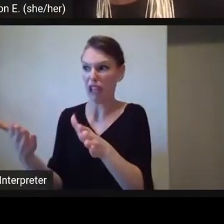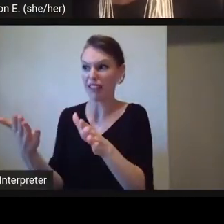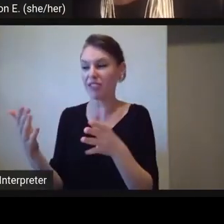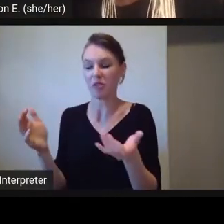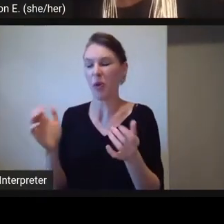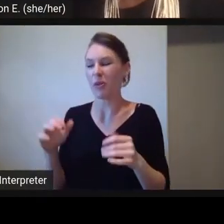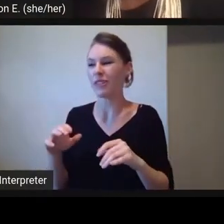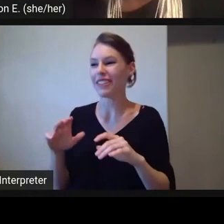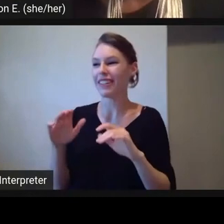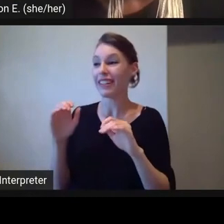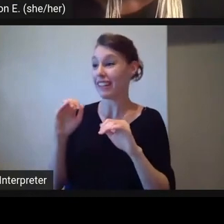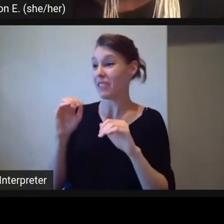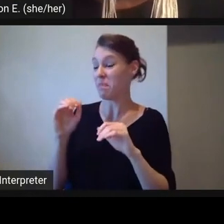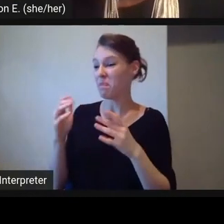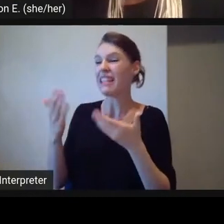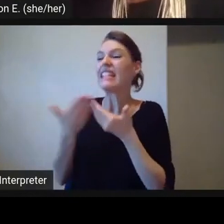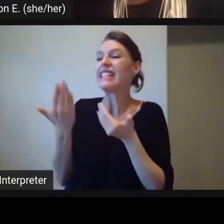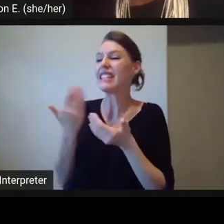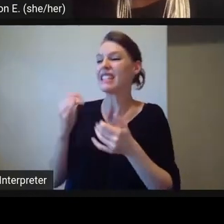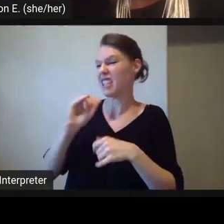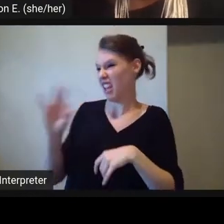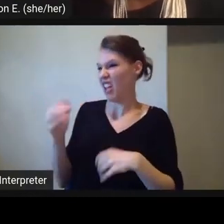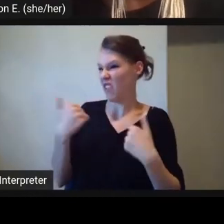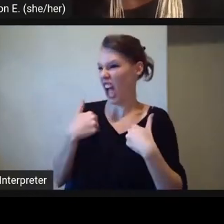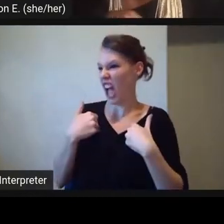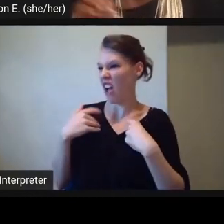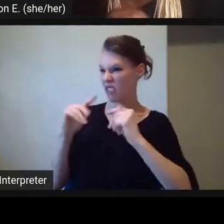much easier to do the thing. It's so much easier